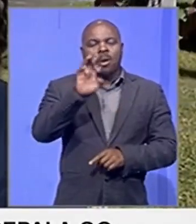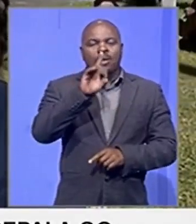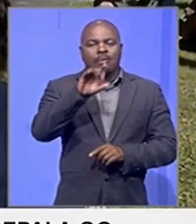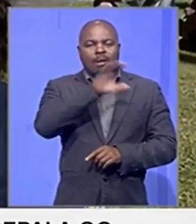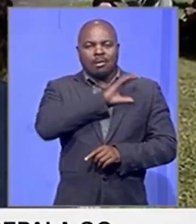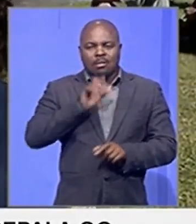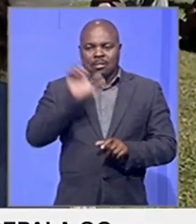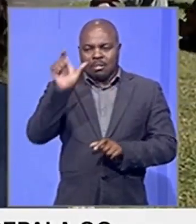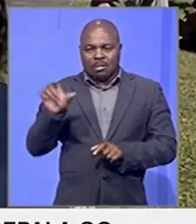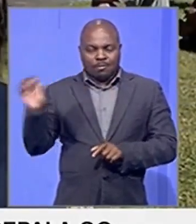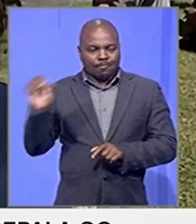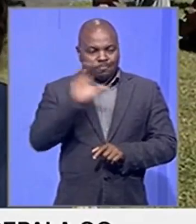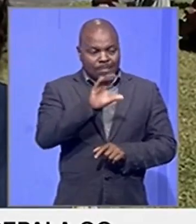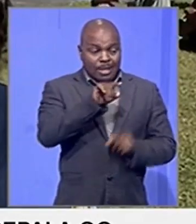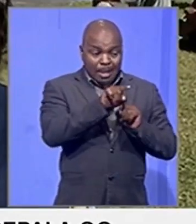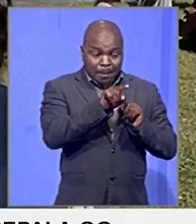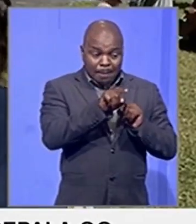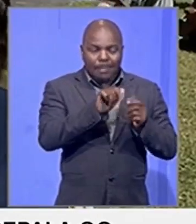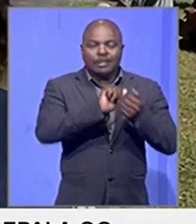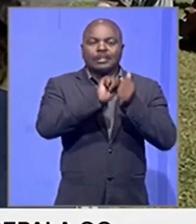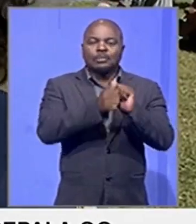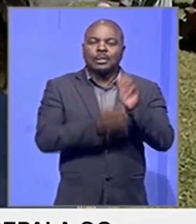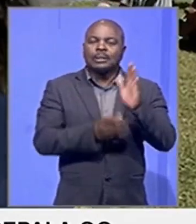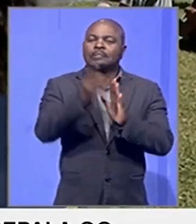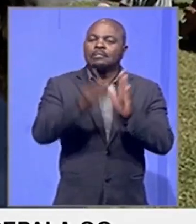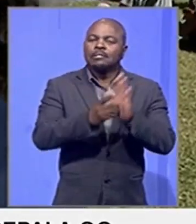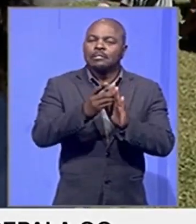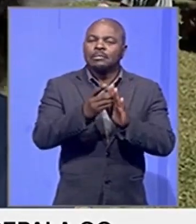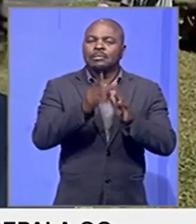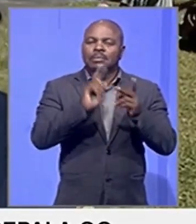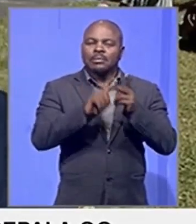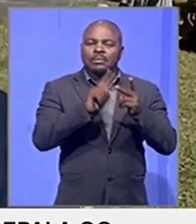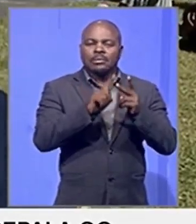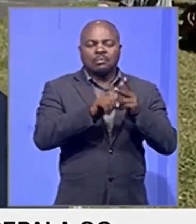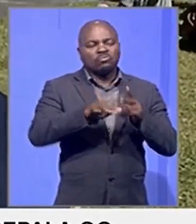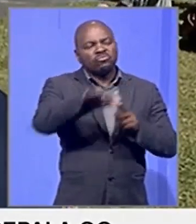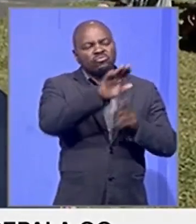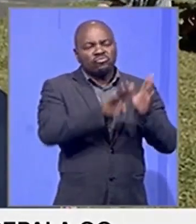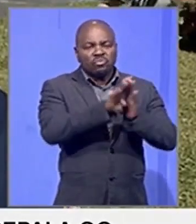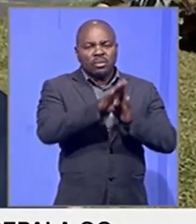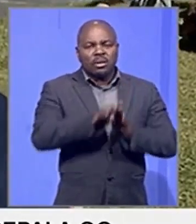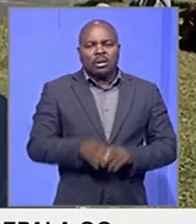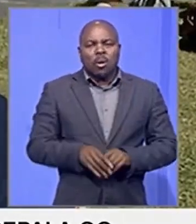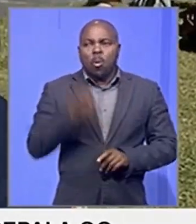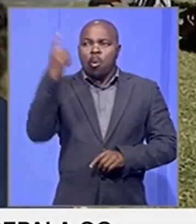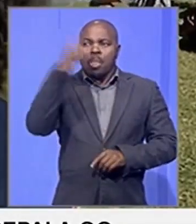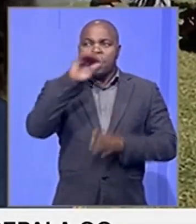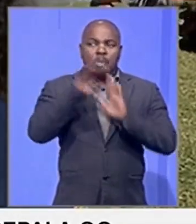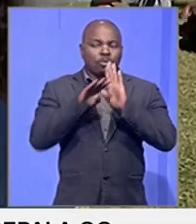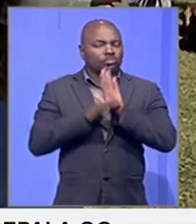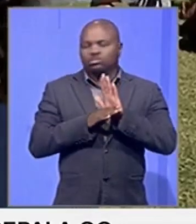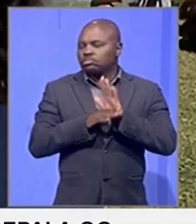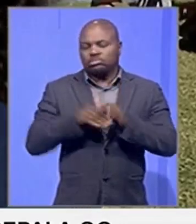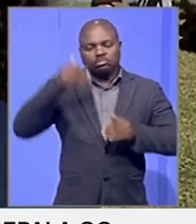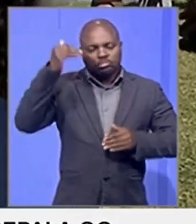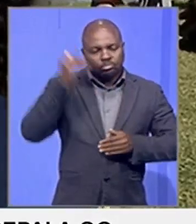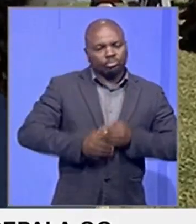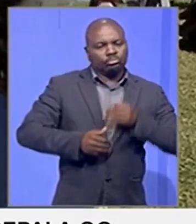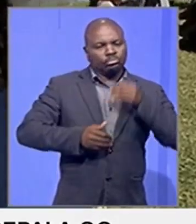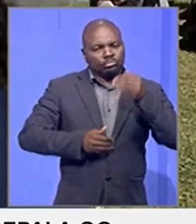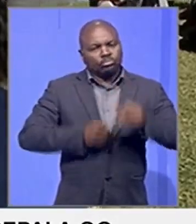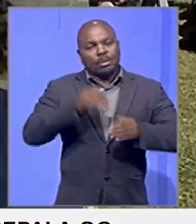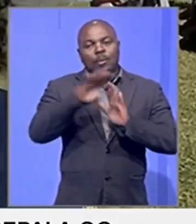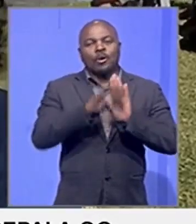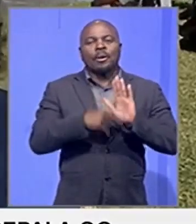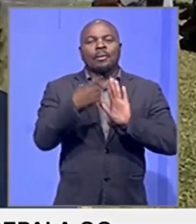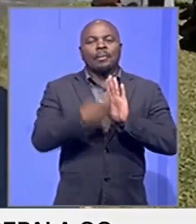those monies are used for sports development and beautification in wards. So it's not only a one-day program, it's an ongoing program.